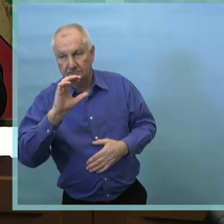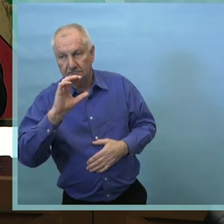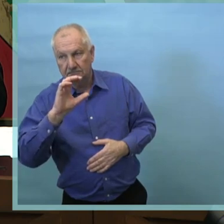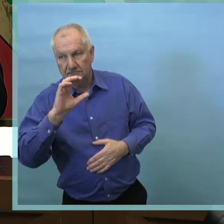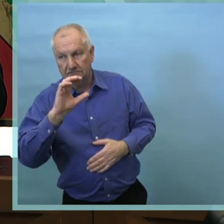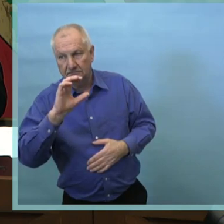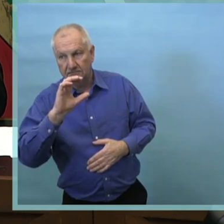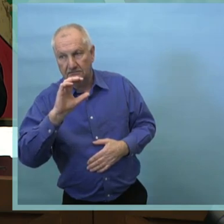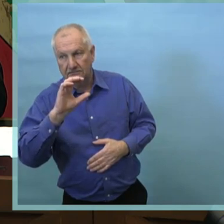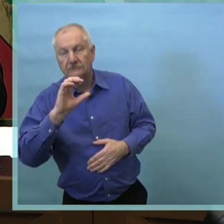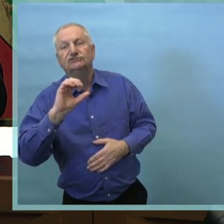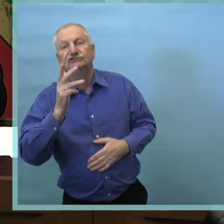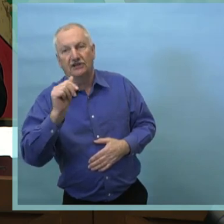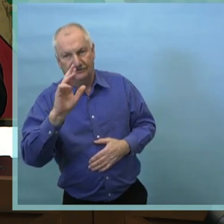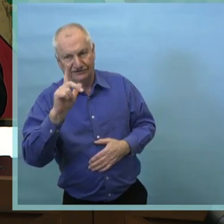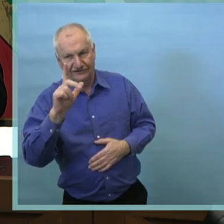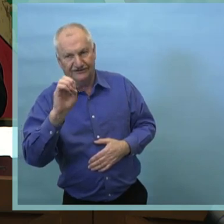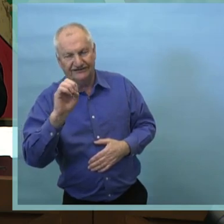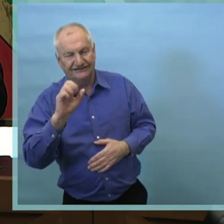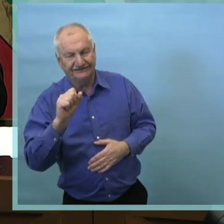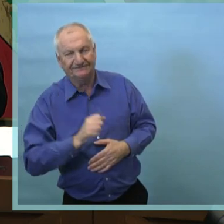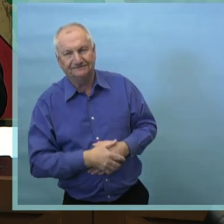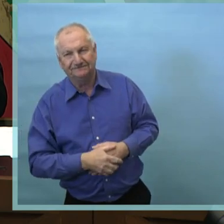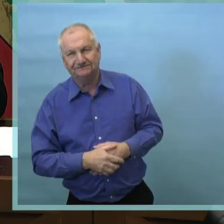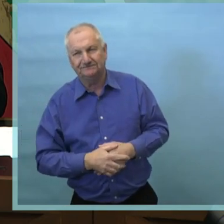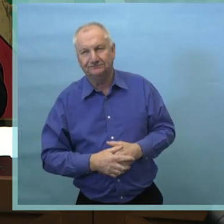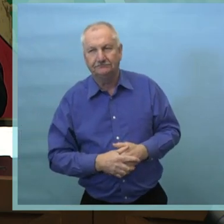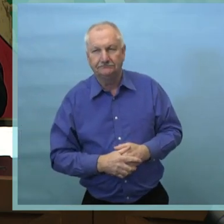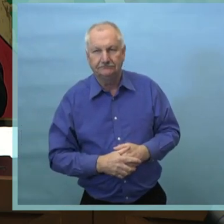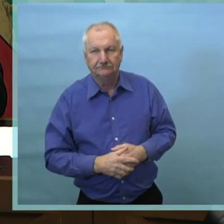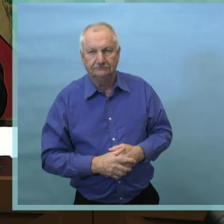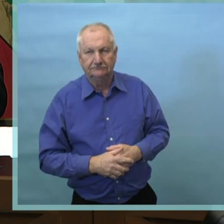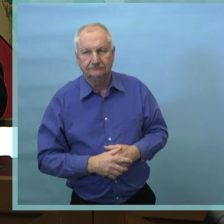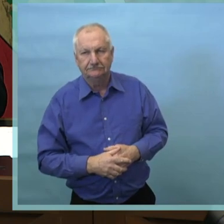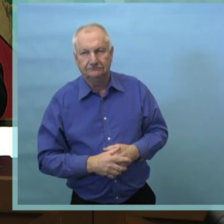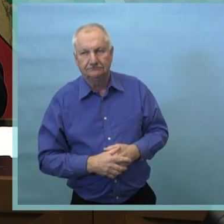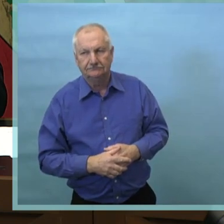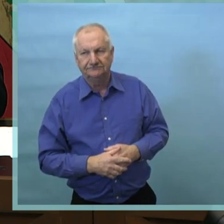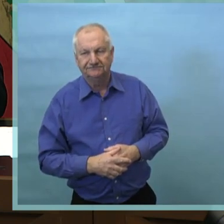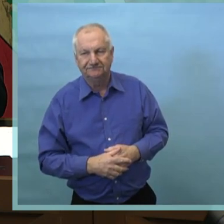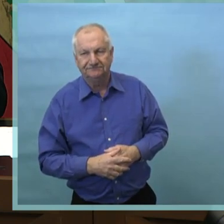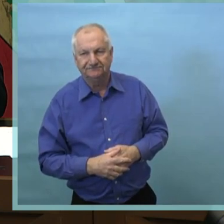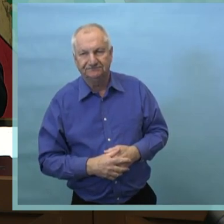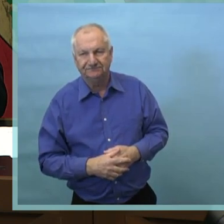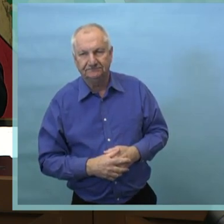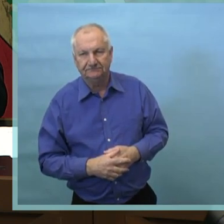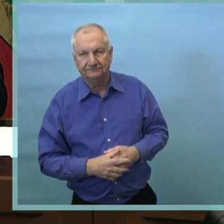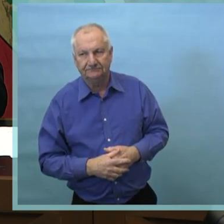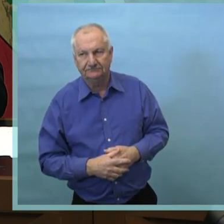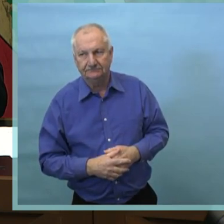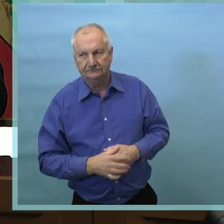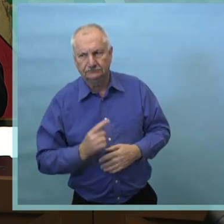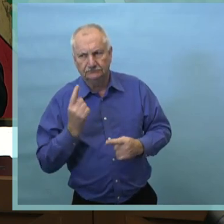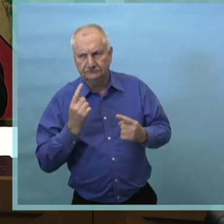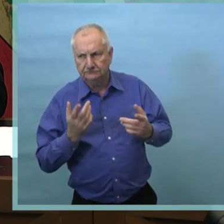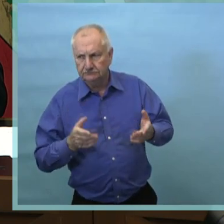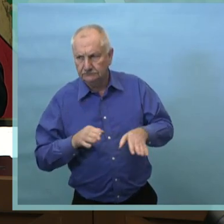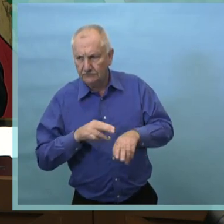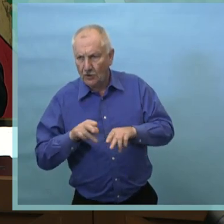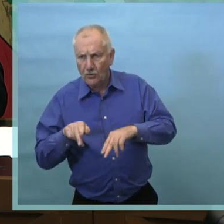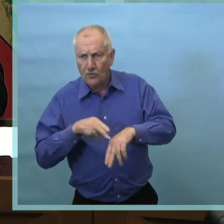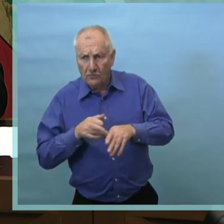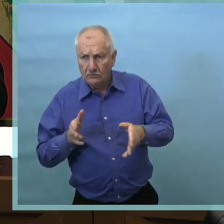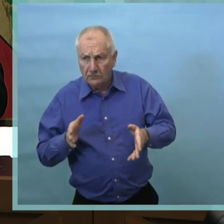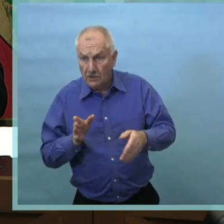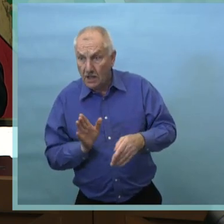Minister Charles will say CTV Winnipeg. Just wondering about detours or road closures that have been put in effect in some of